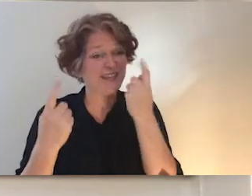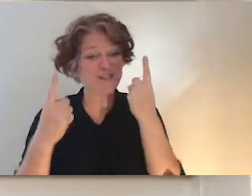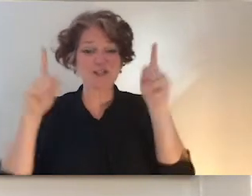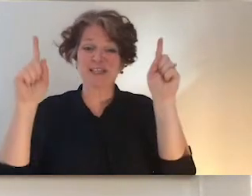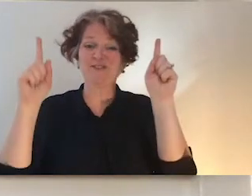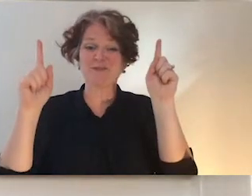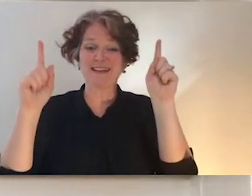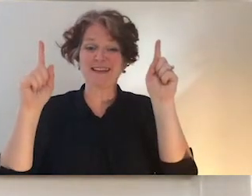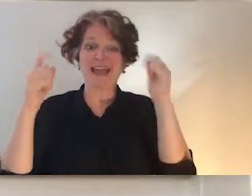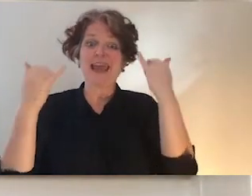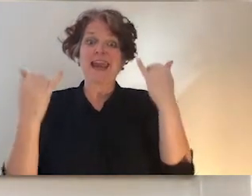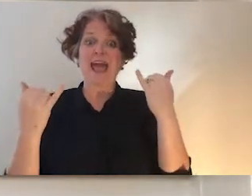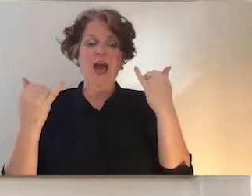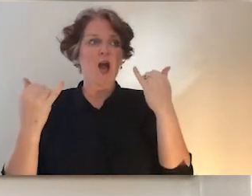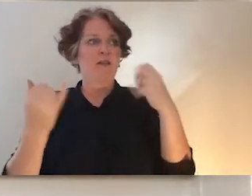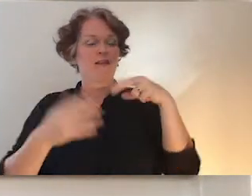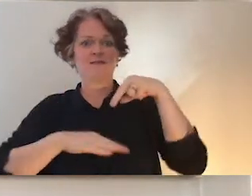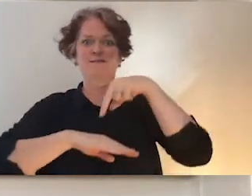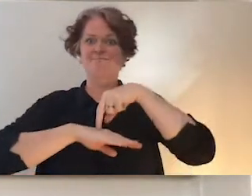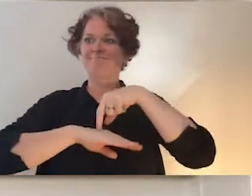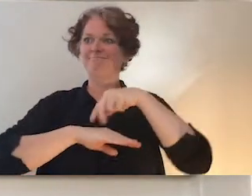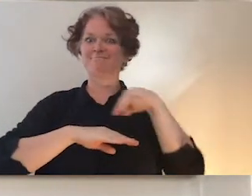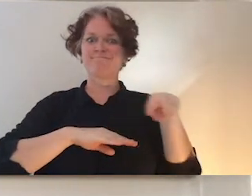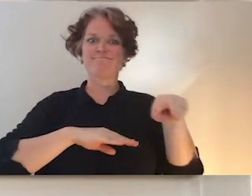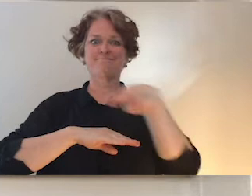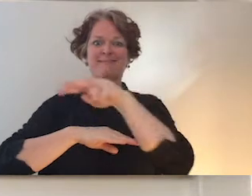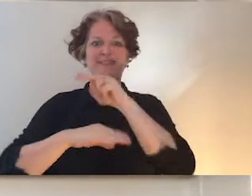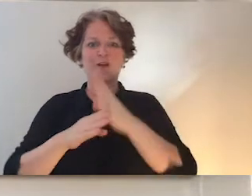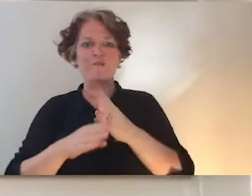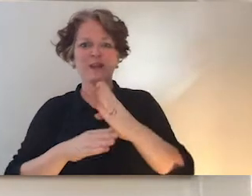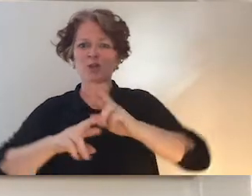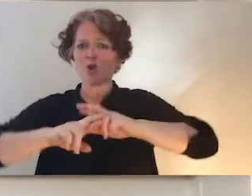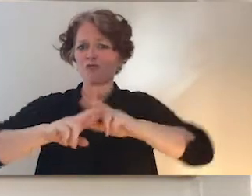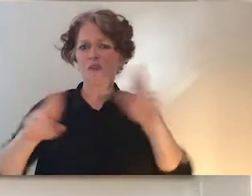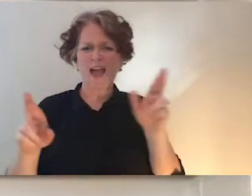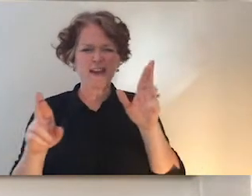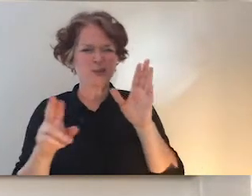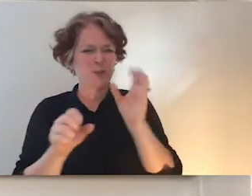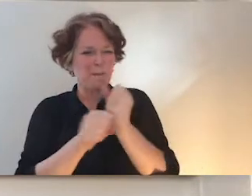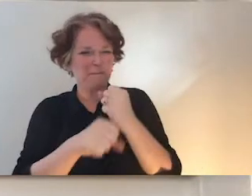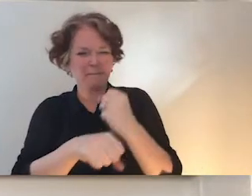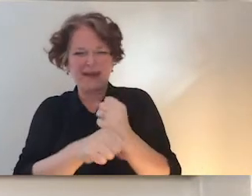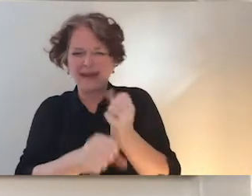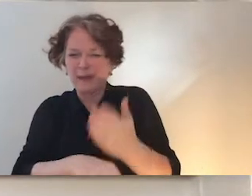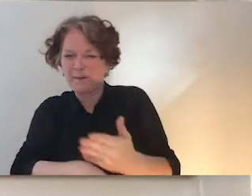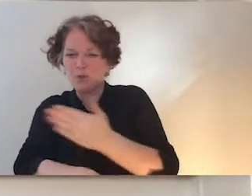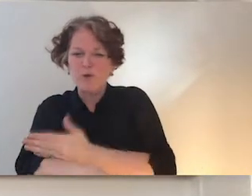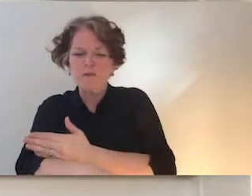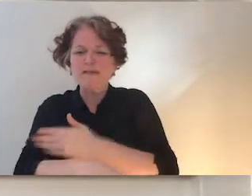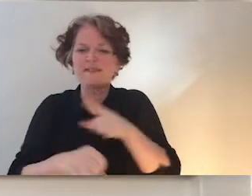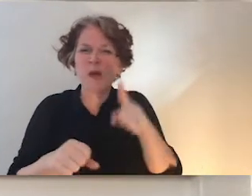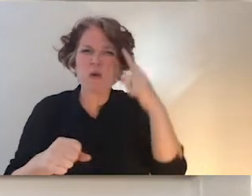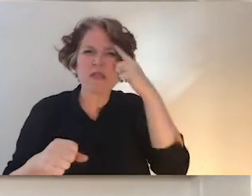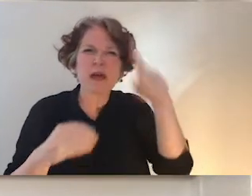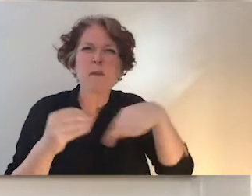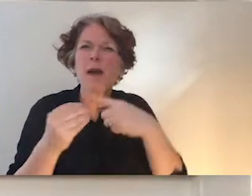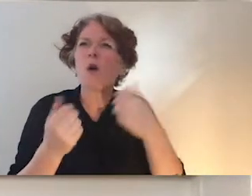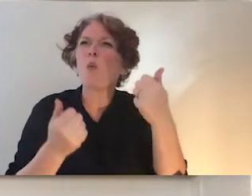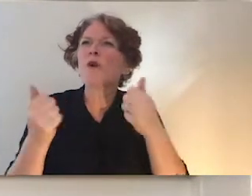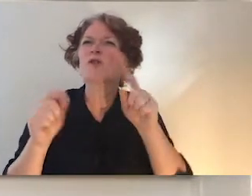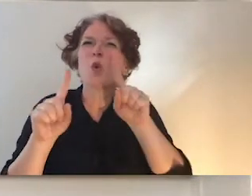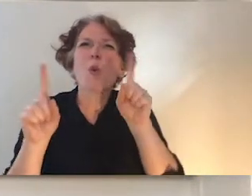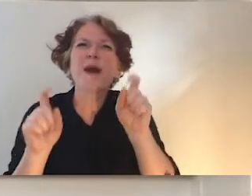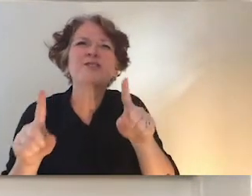achievement. Now they stand at the headwaters of their fields, poised to make an impact that will include the shaping of